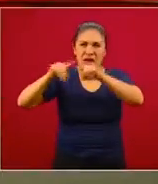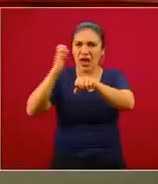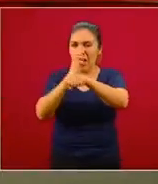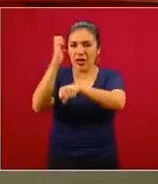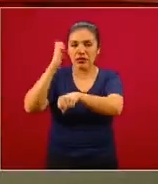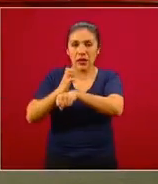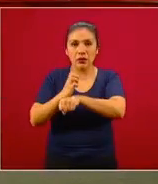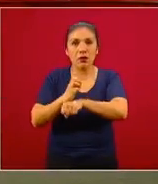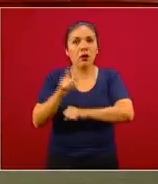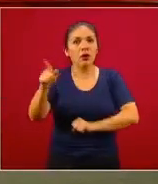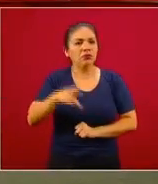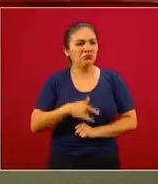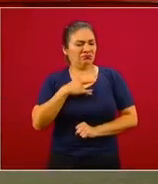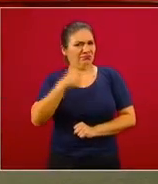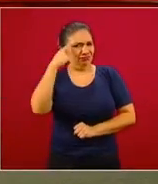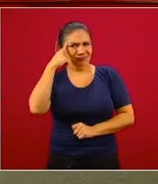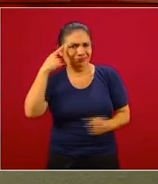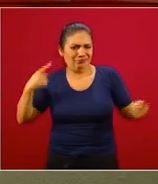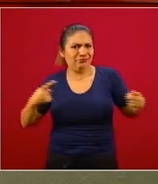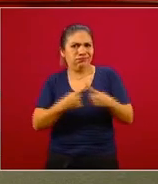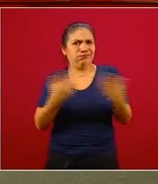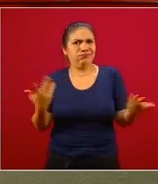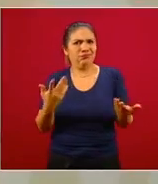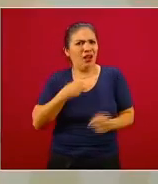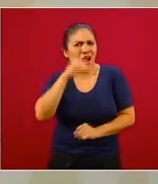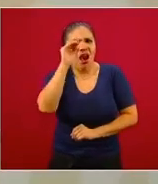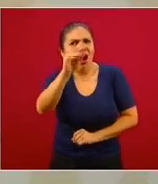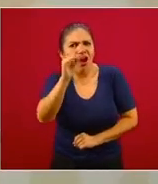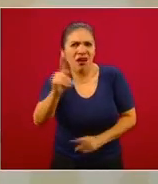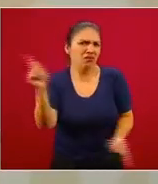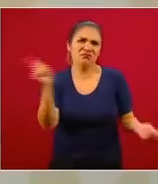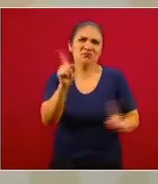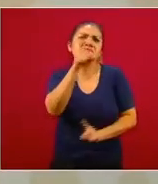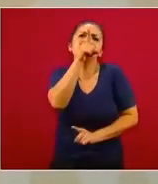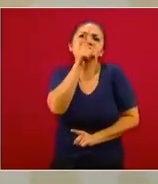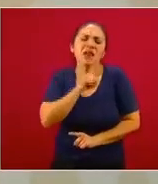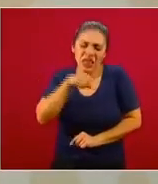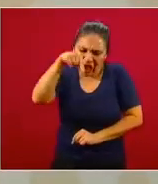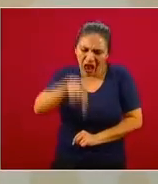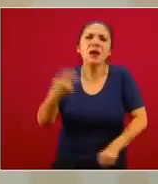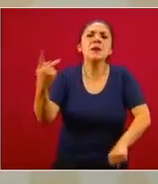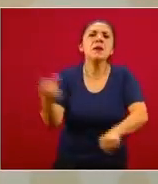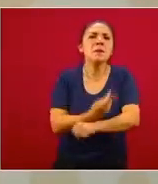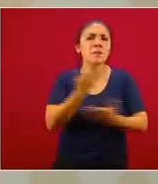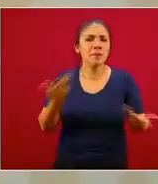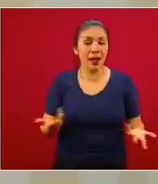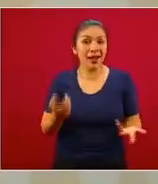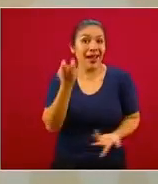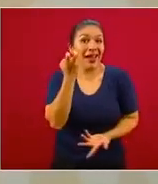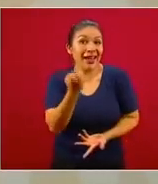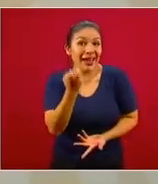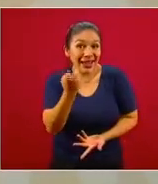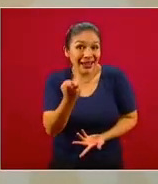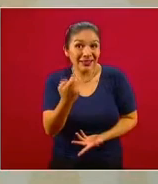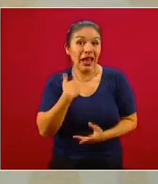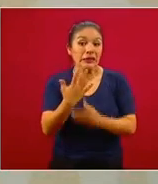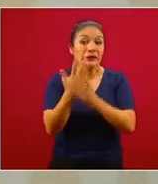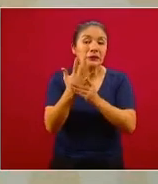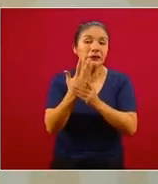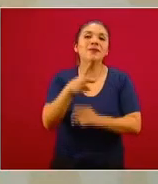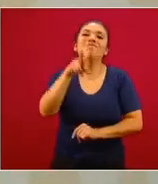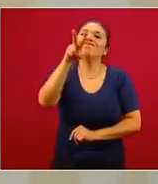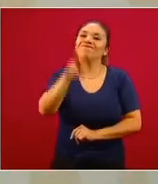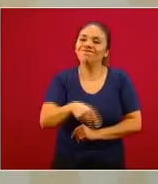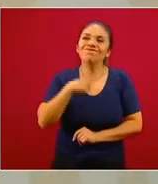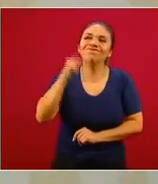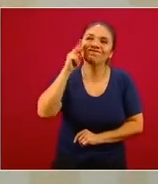other no le states hace when that sentido doesn't make sense y for le va a them? reclamar con And toda they're right. razón a That's su totally secretario o right. And secretaria. that's what their Entonces, ministers of ese health are señalamiento me saying. pareció That's